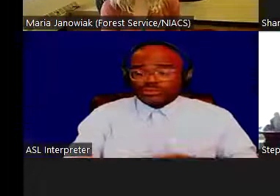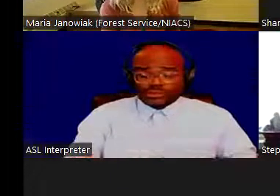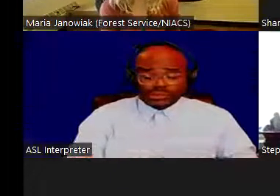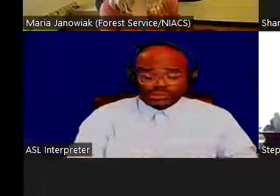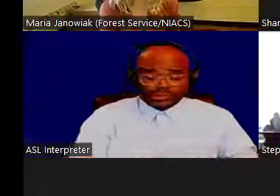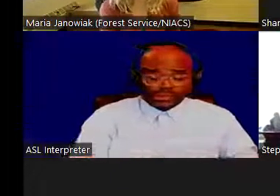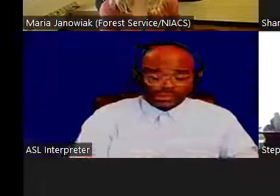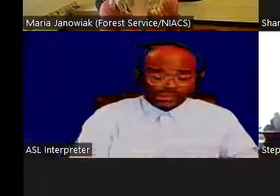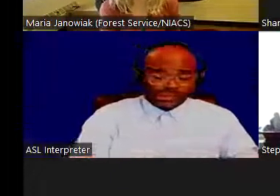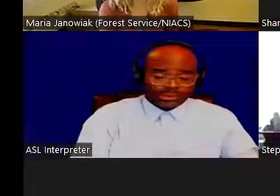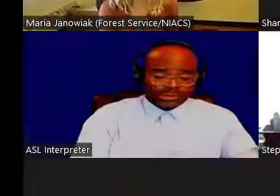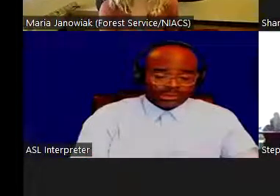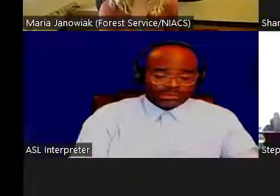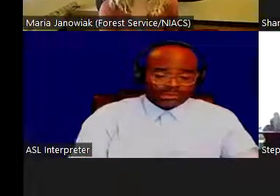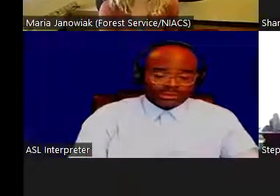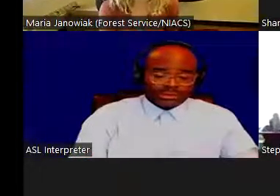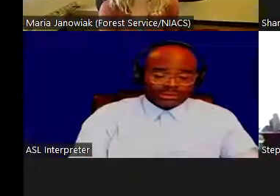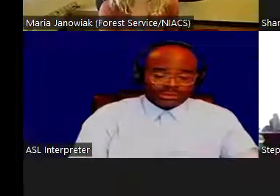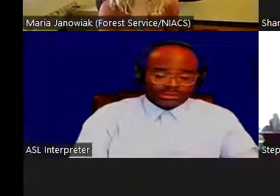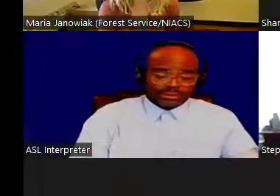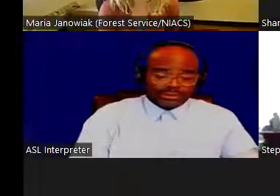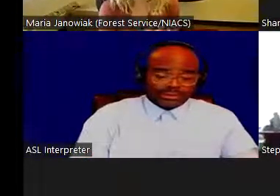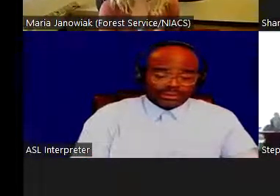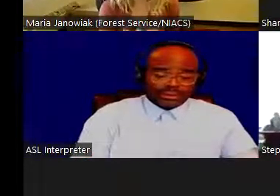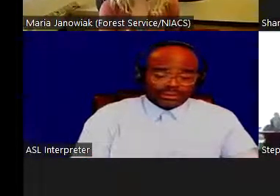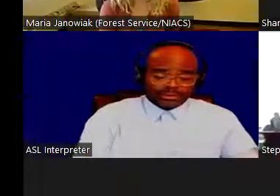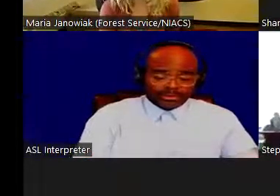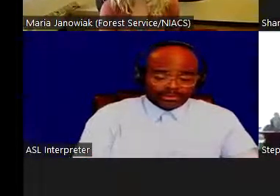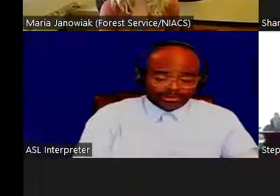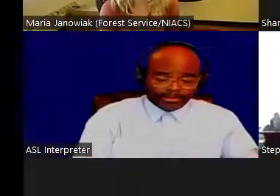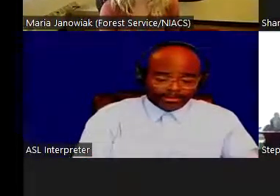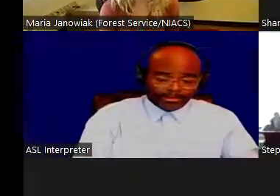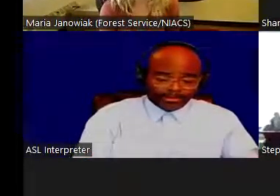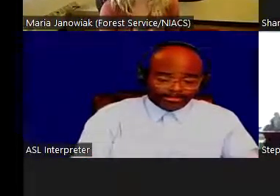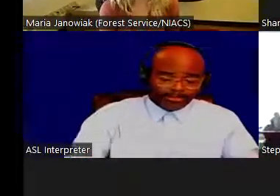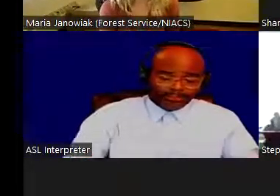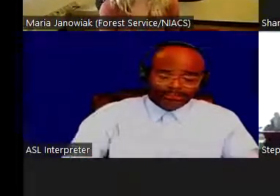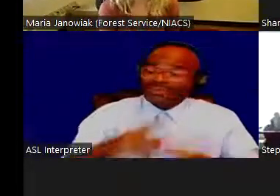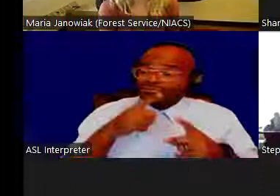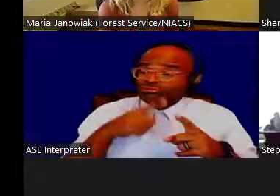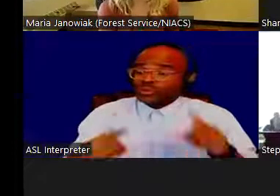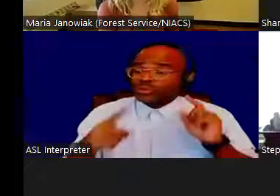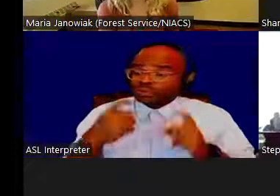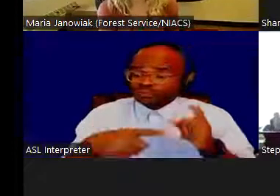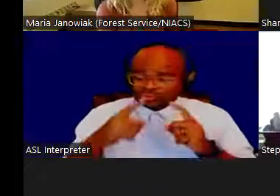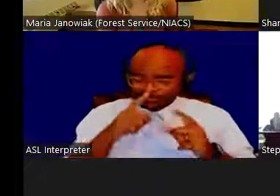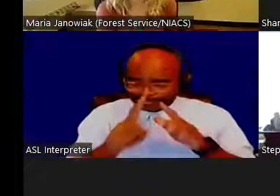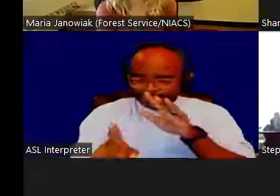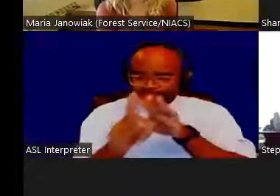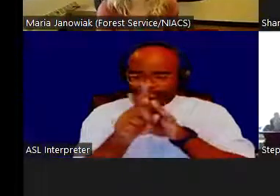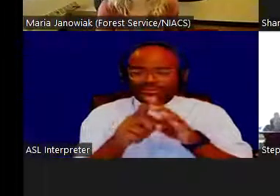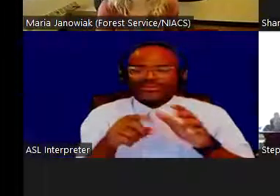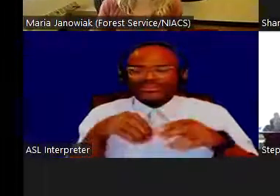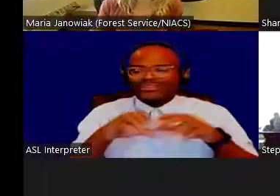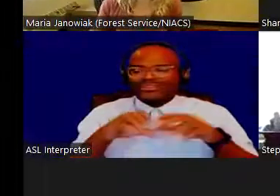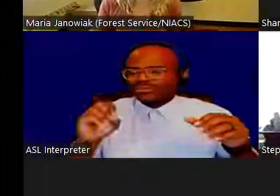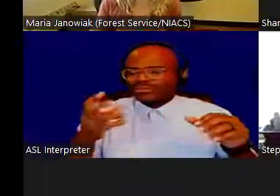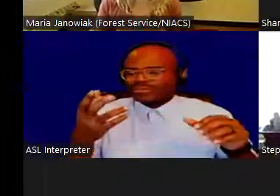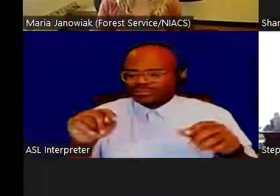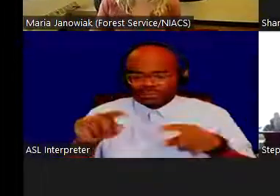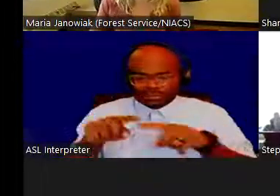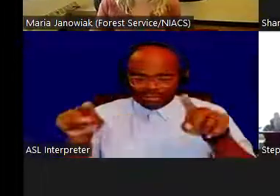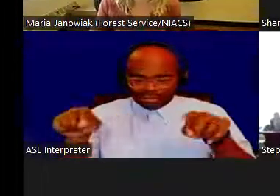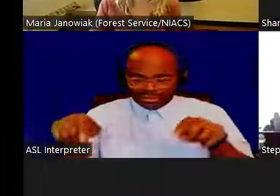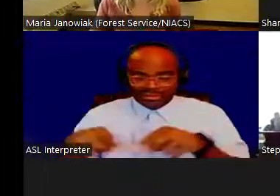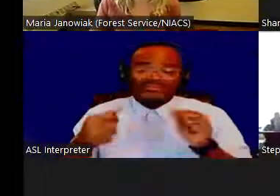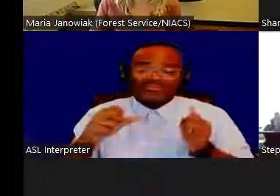end. So I really encourage you to put those in the chat as they come to you, as you have ideas, and we will try to get to as many